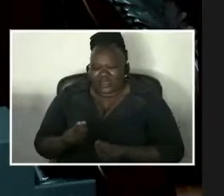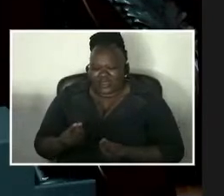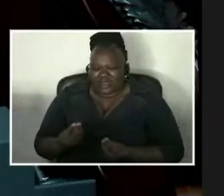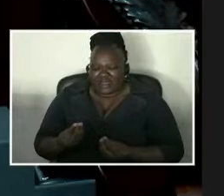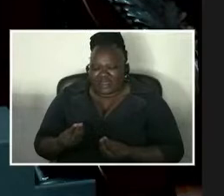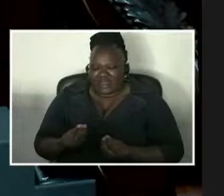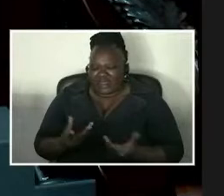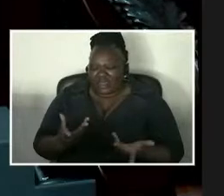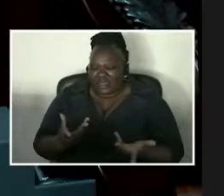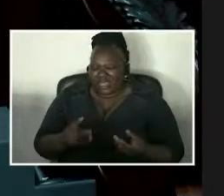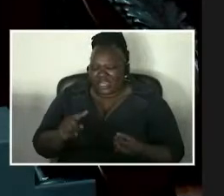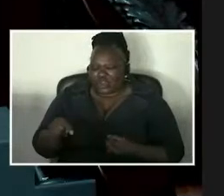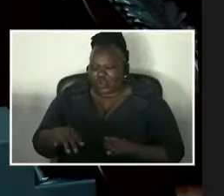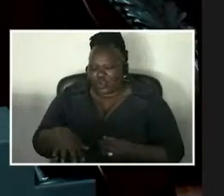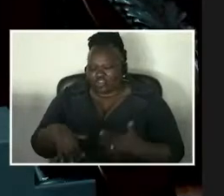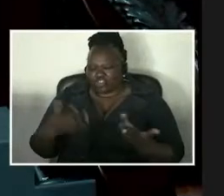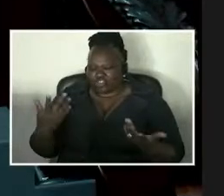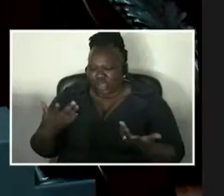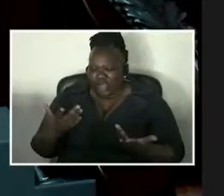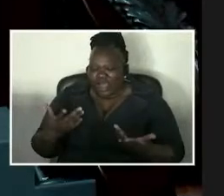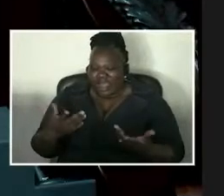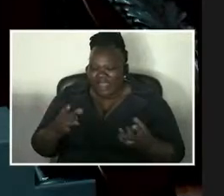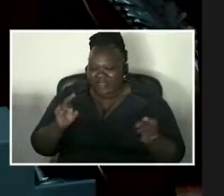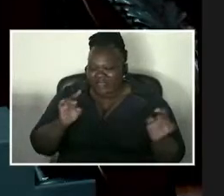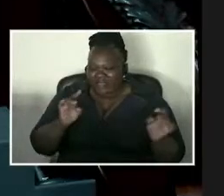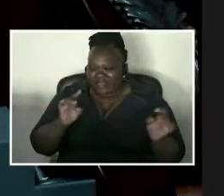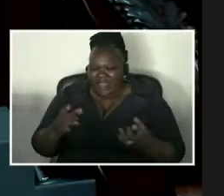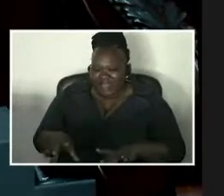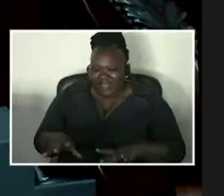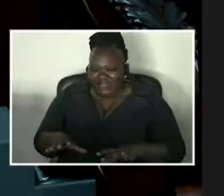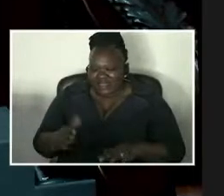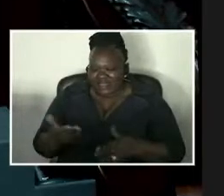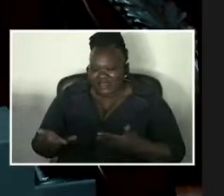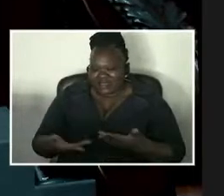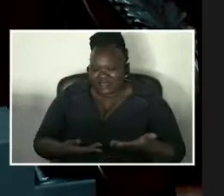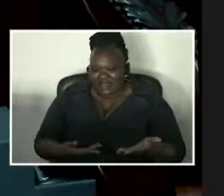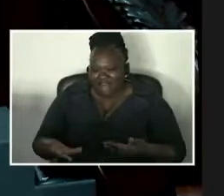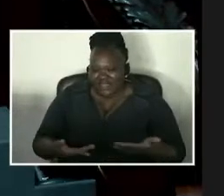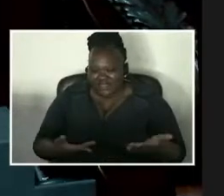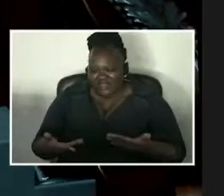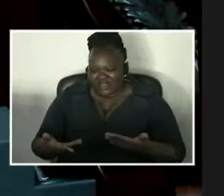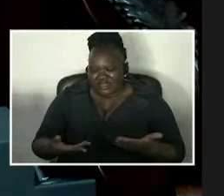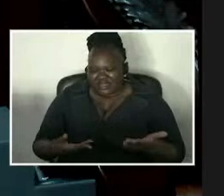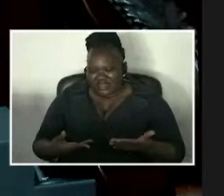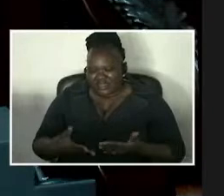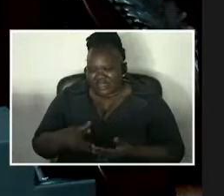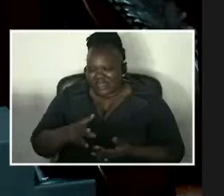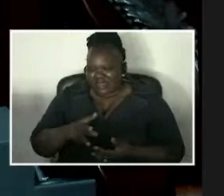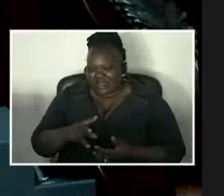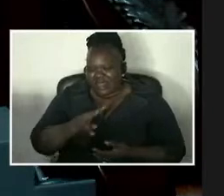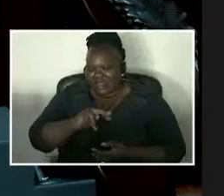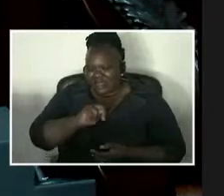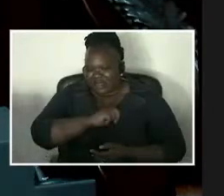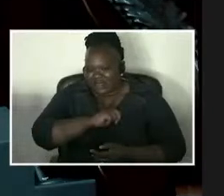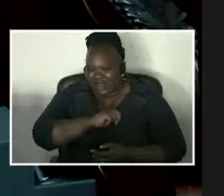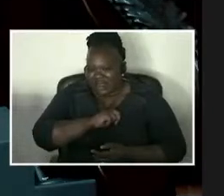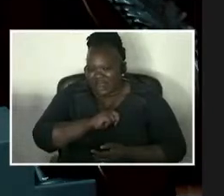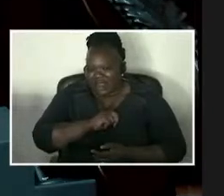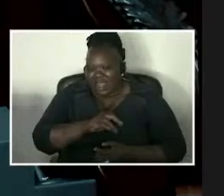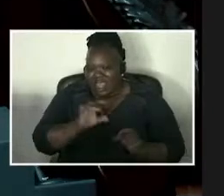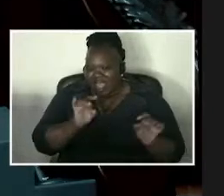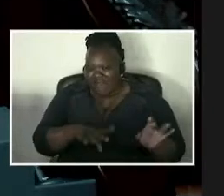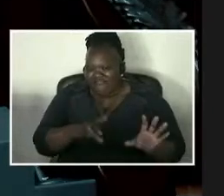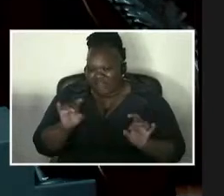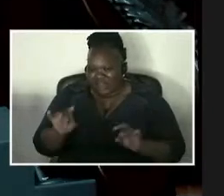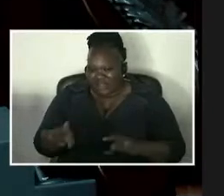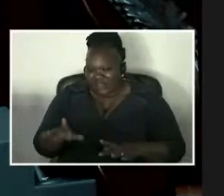video it affects the services on the ground and at facilities in kwazulu-natal it affects whether